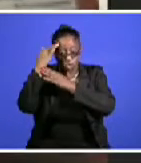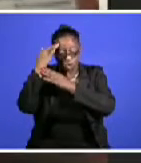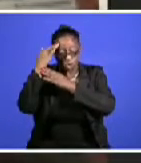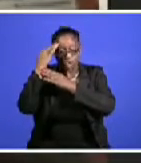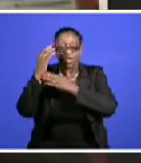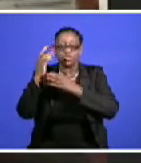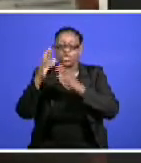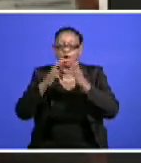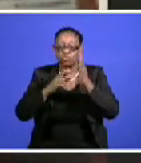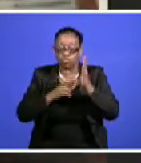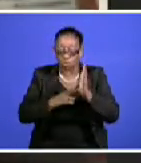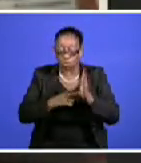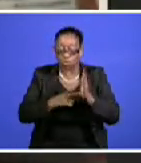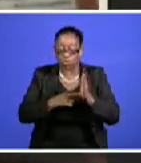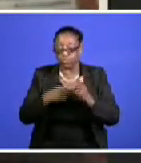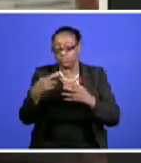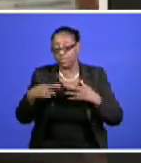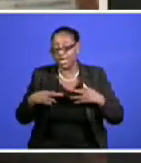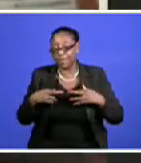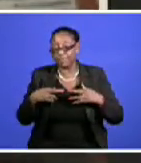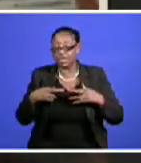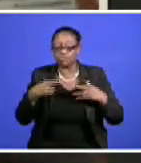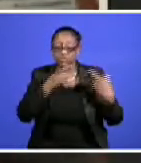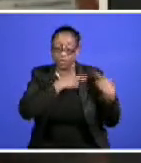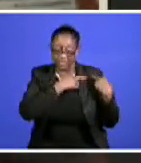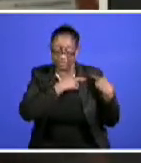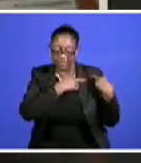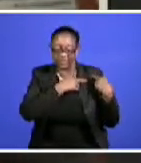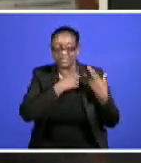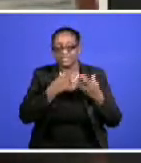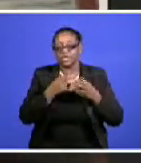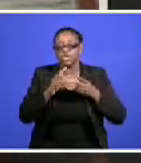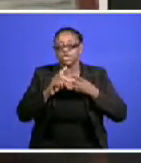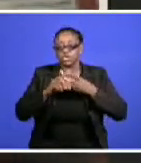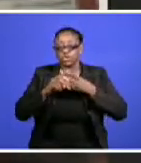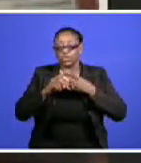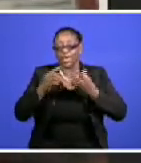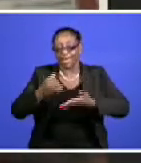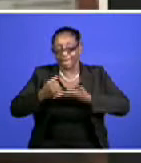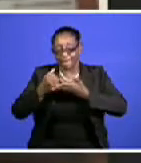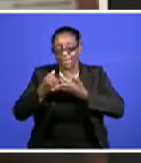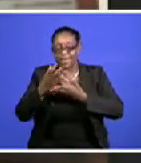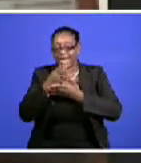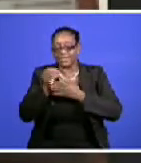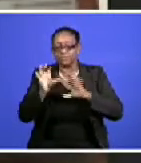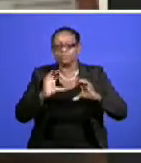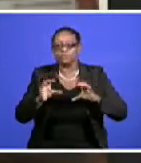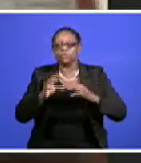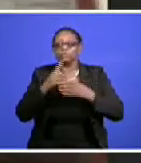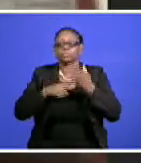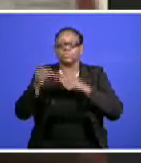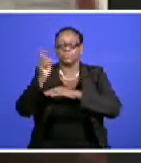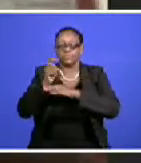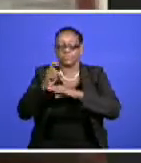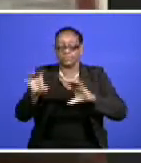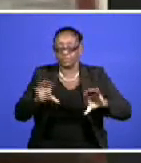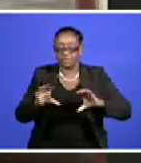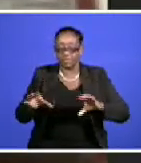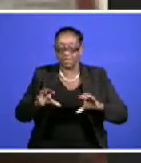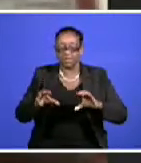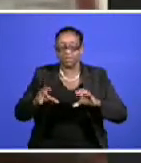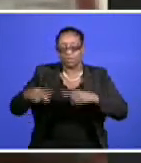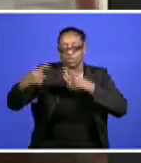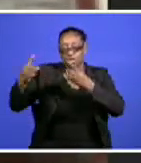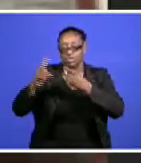responsibilities, and they're committing their assets and persons to enable us to more effectively carry out our functions here at NEMA as the coordinating